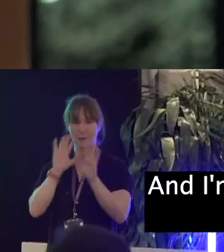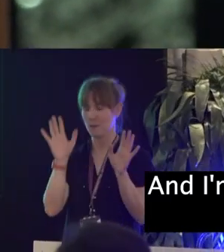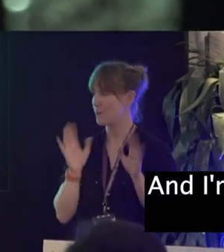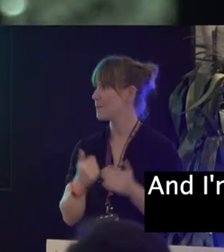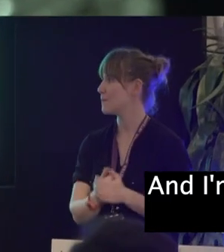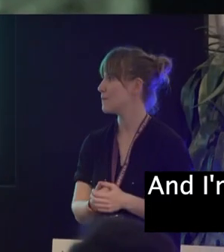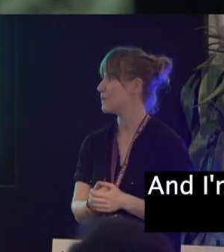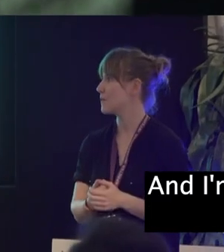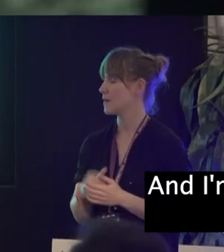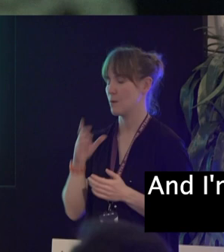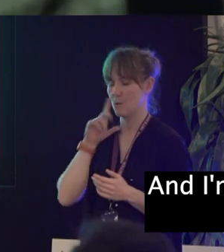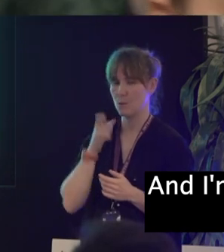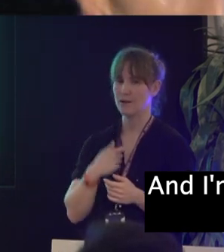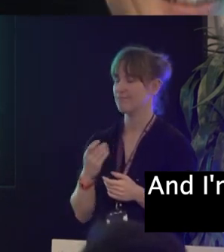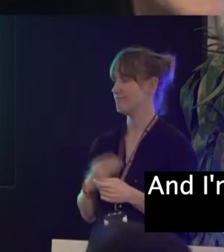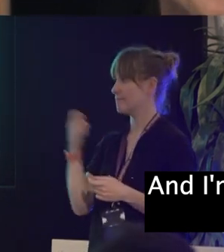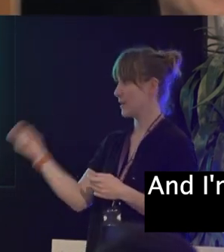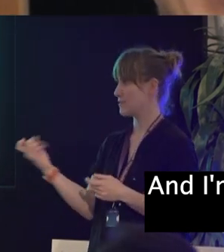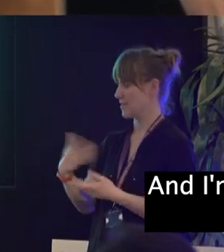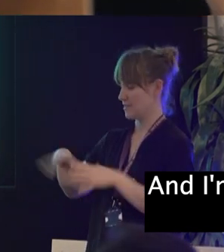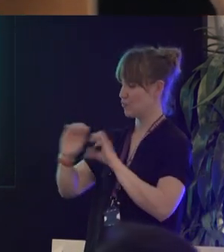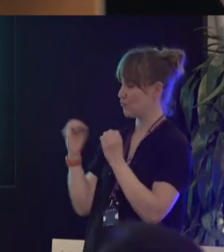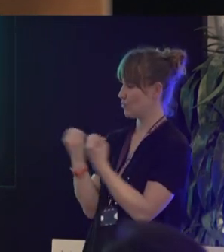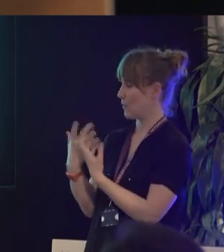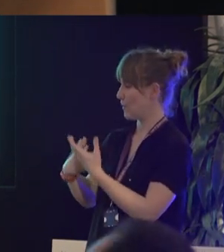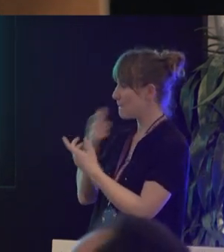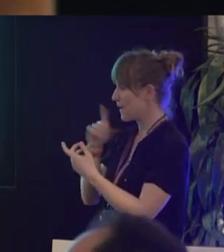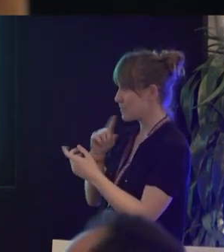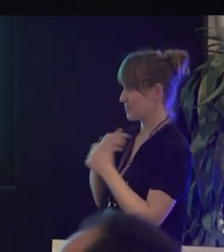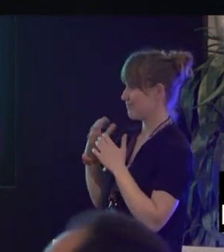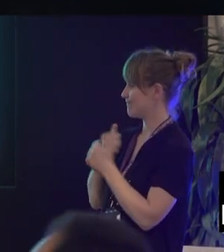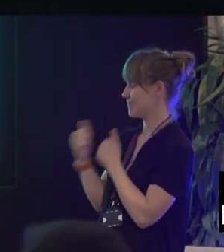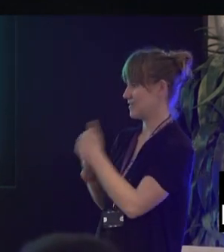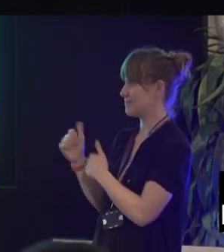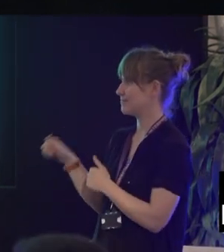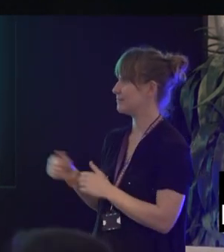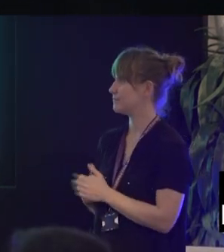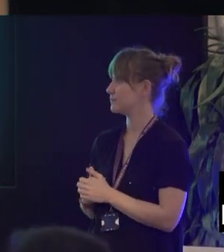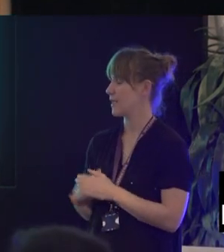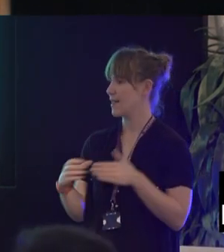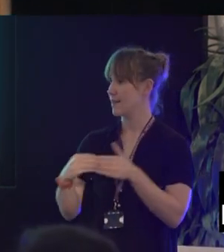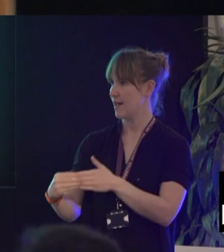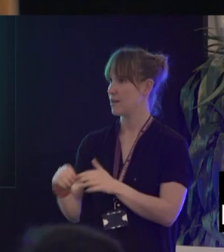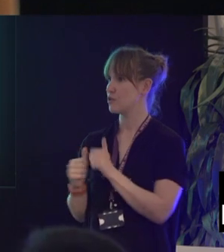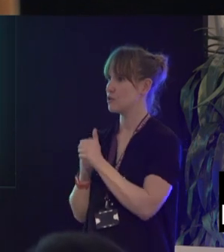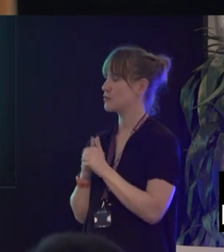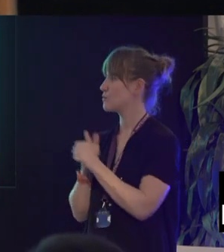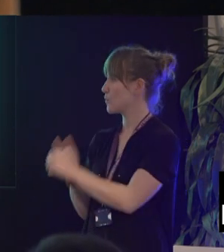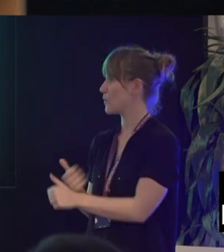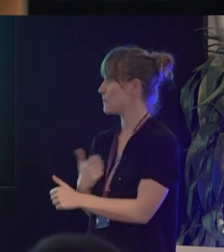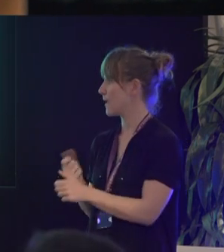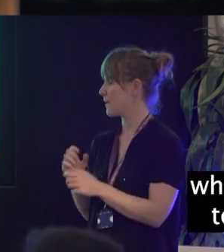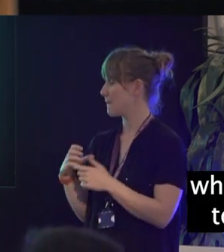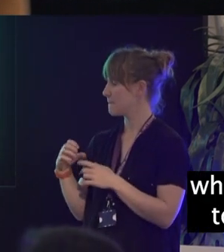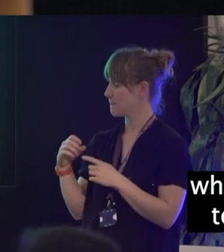And I'm going to hand over to this amazing team of people, led and supported by the wonderful Prince